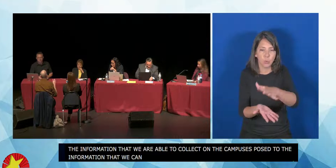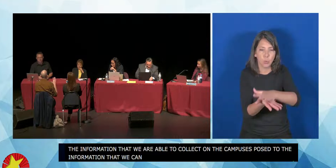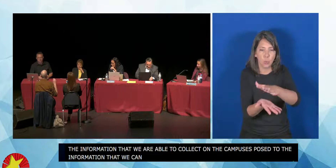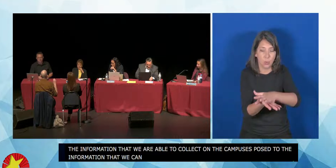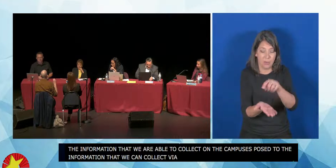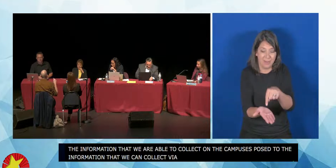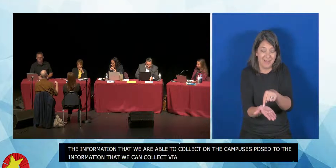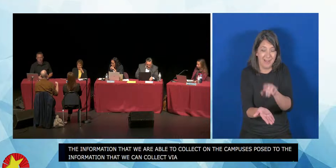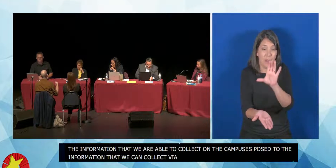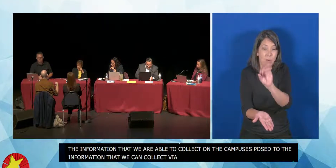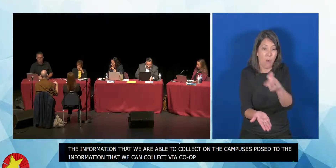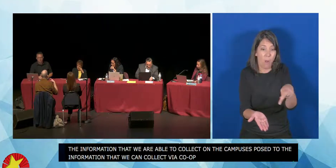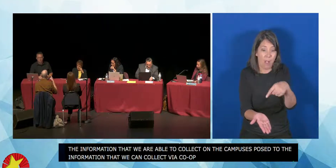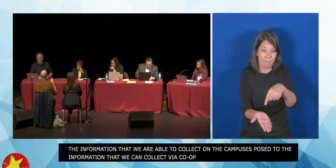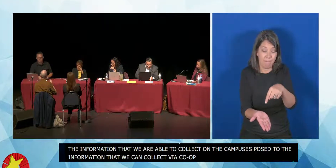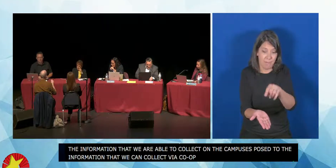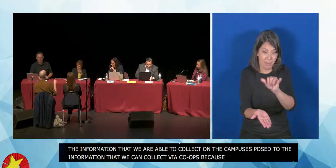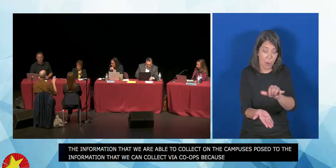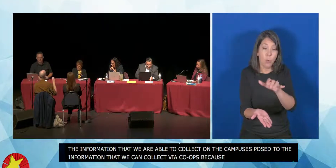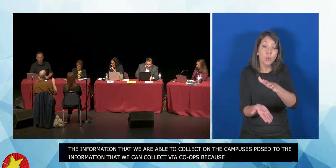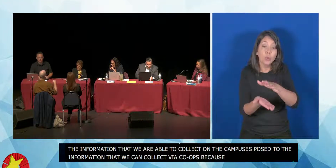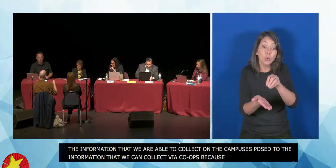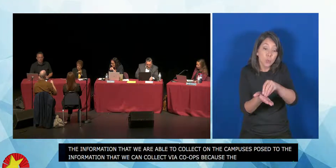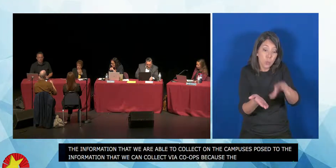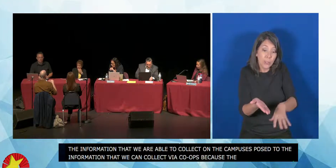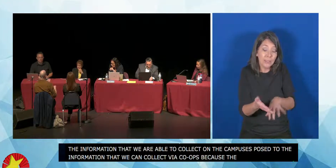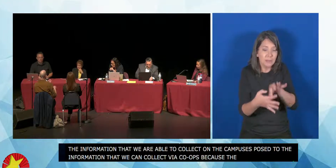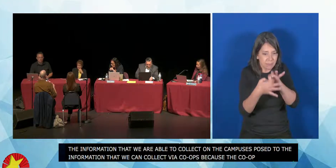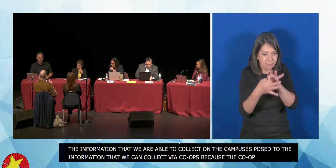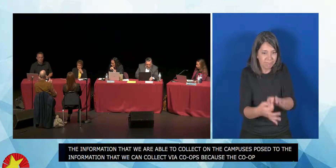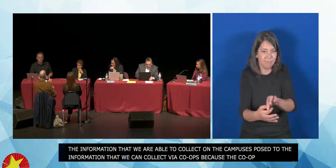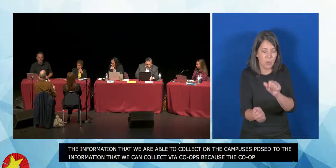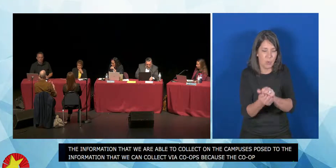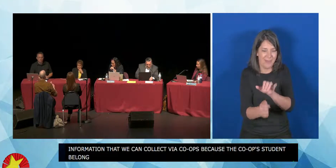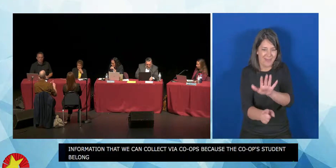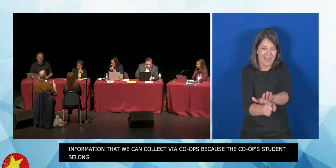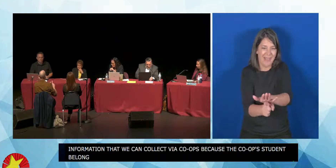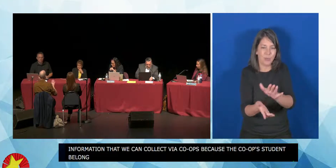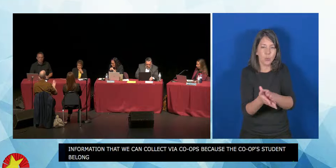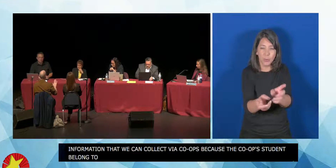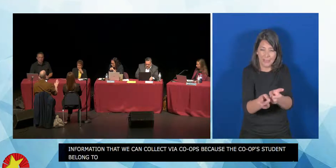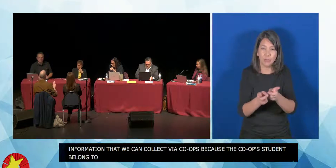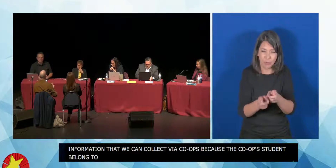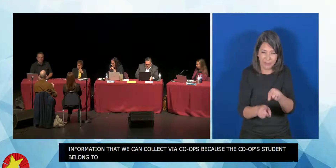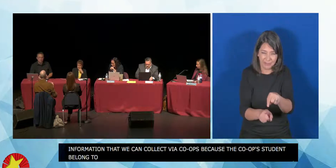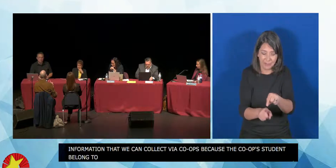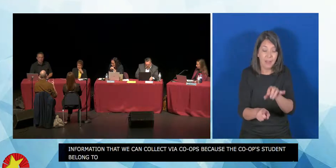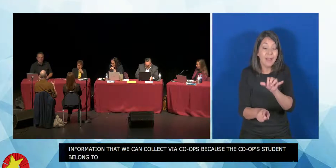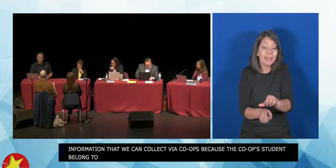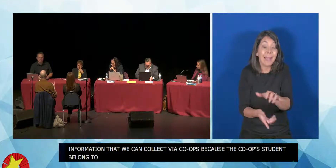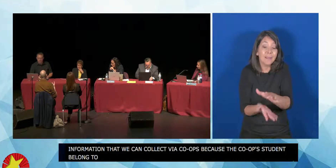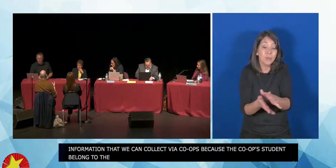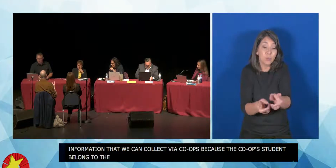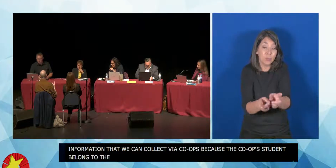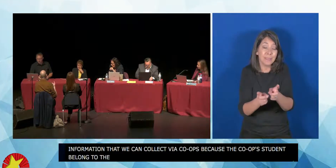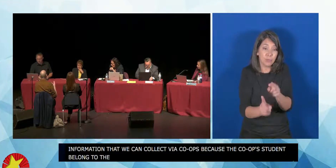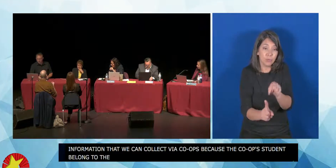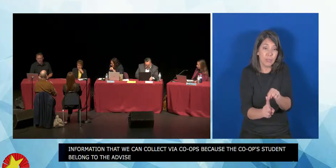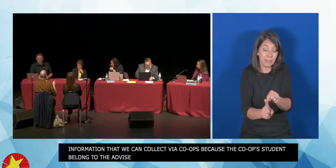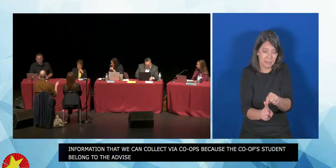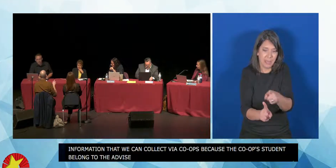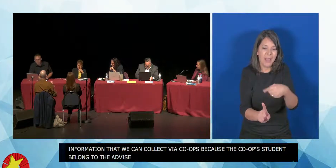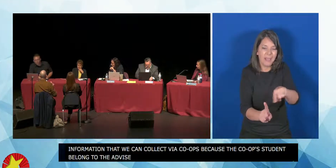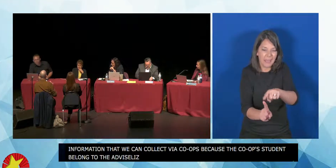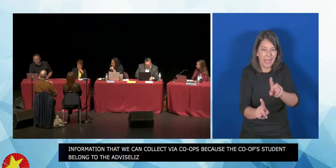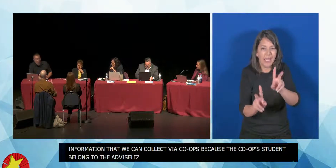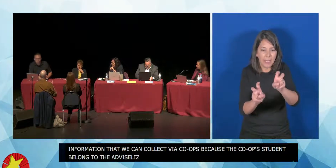co-op students belong to their individualized districts, those districts are the owners of